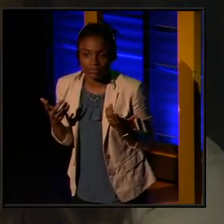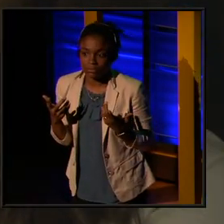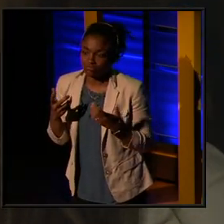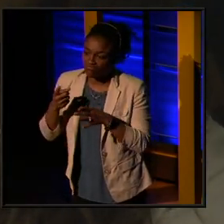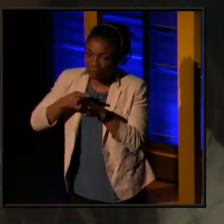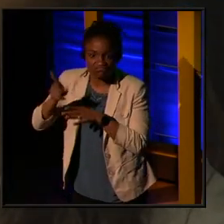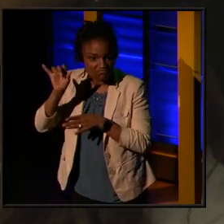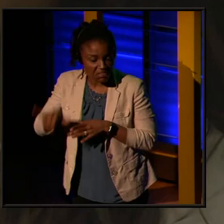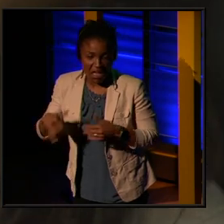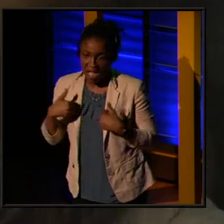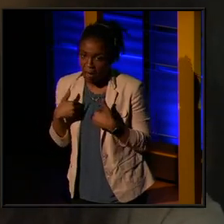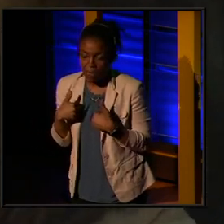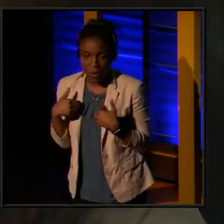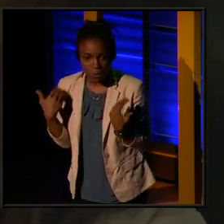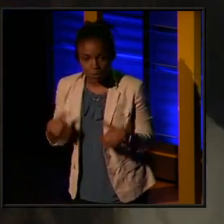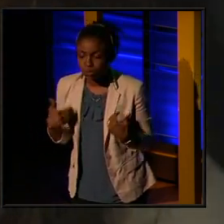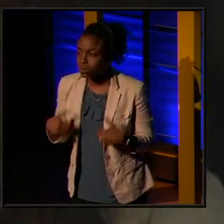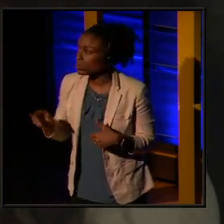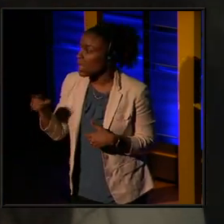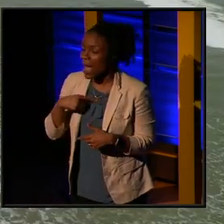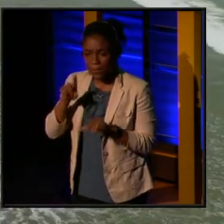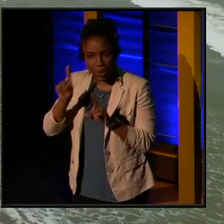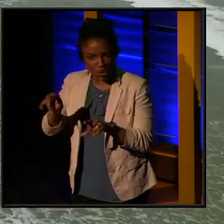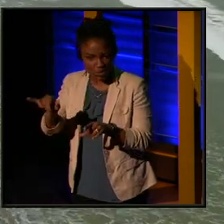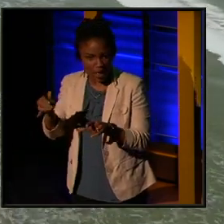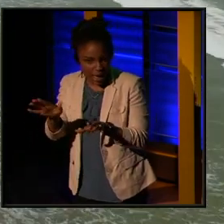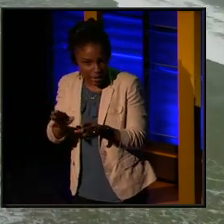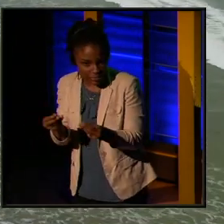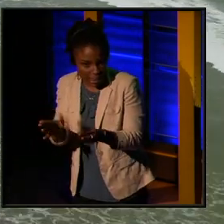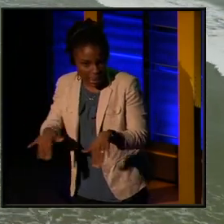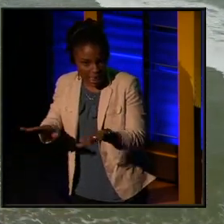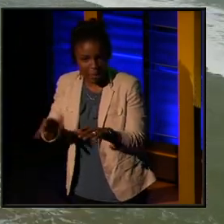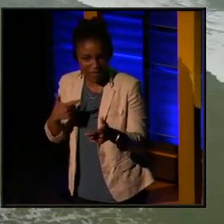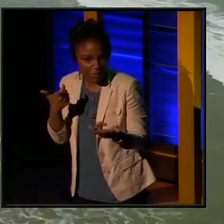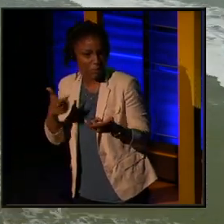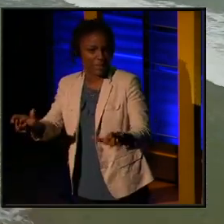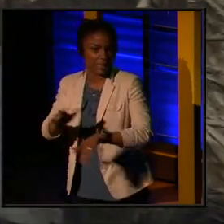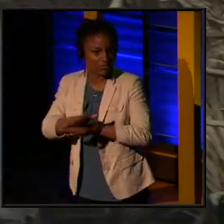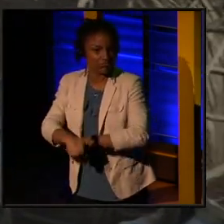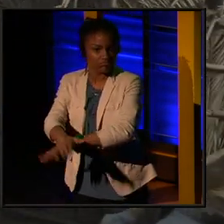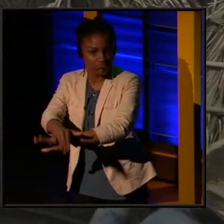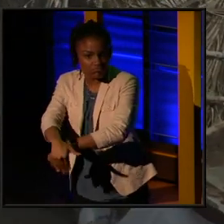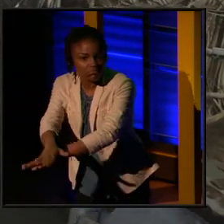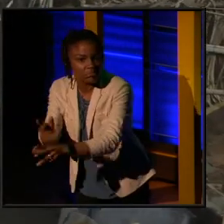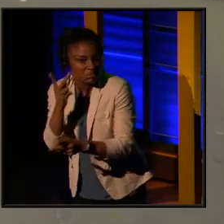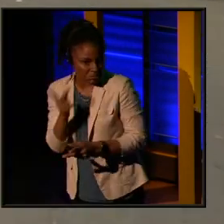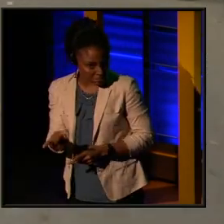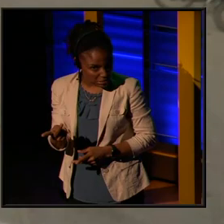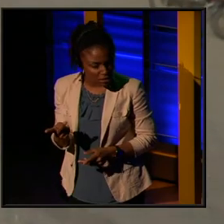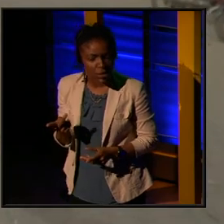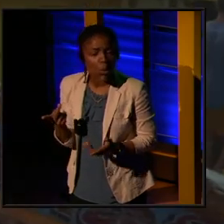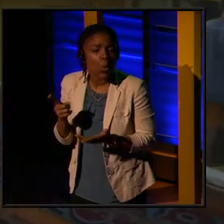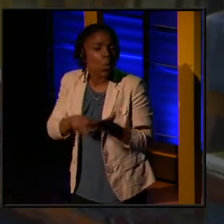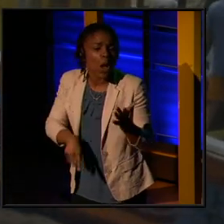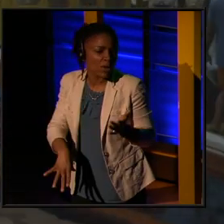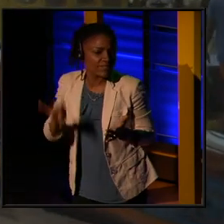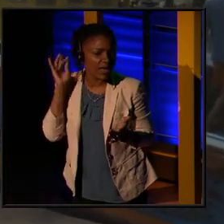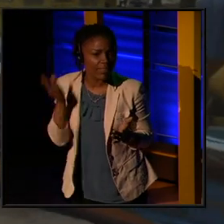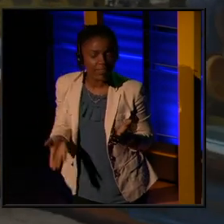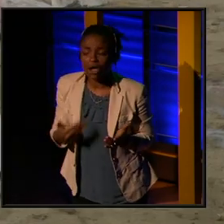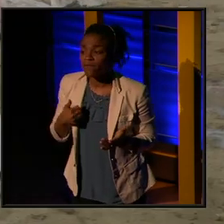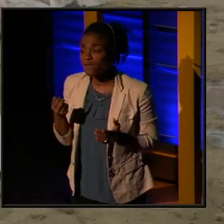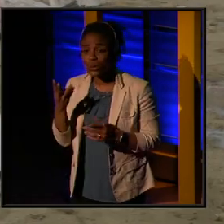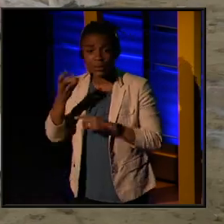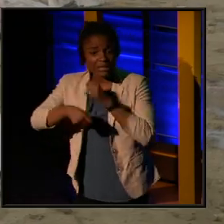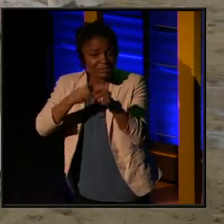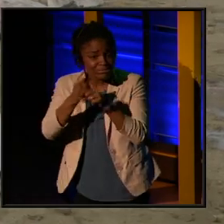I'm heading to this boat where I've heard that there are large landings of rays, so let's see what we find there. And for the past few years,